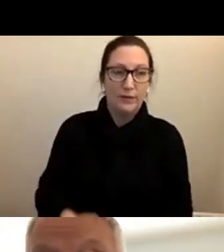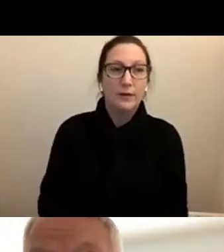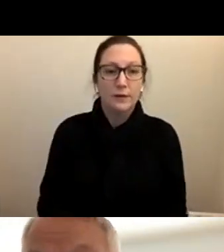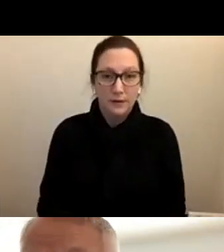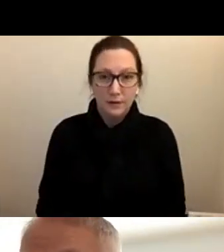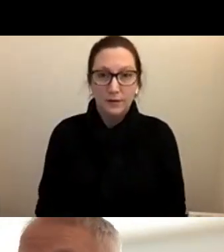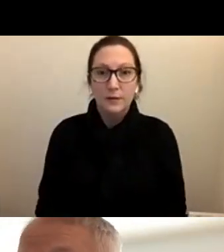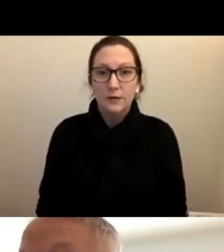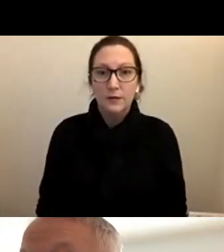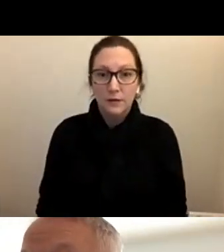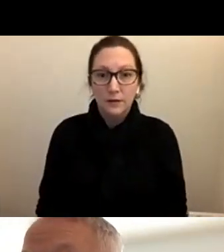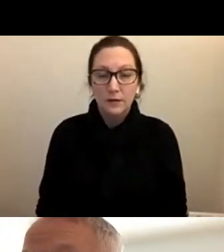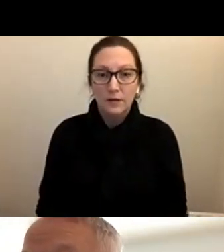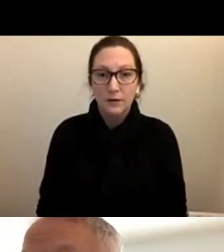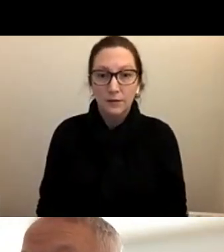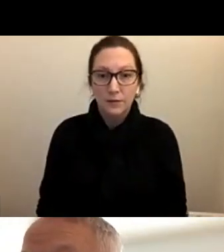acceptance of the minutes.